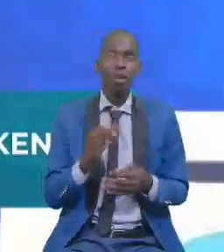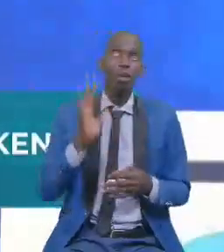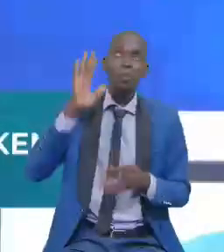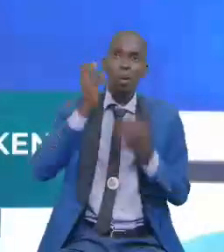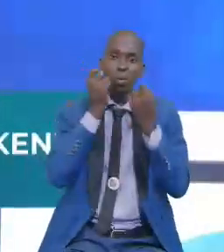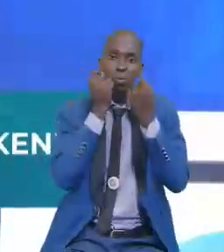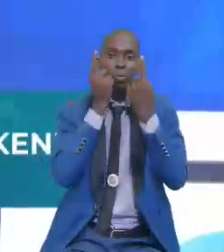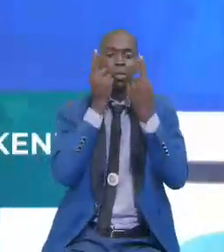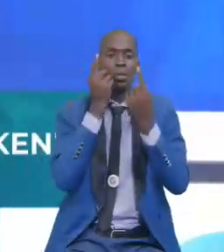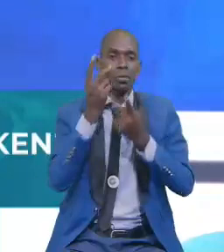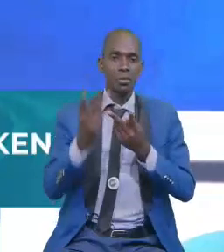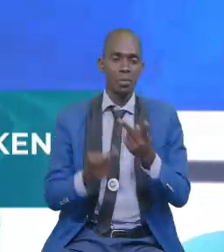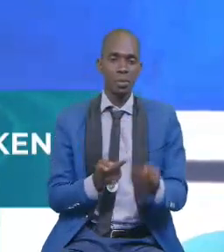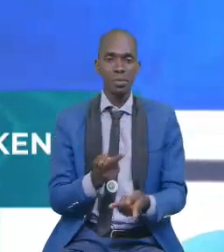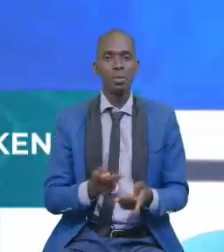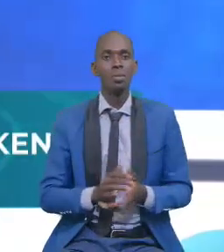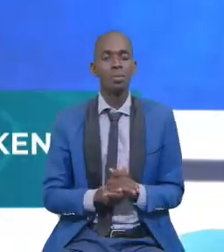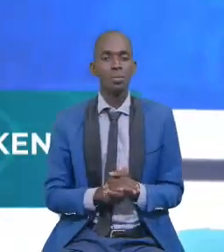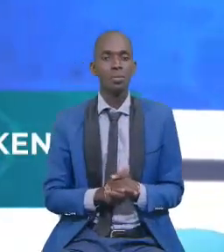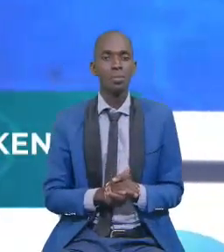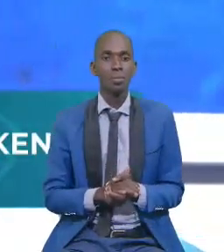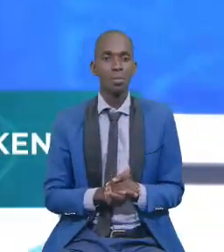awakening visitation.